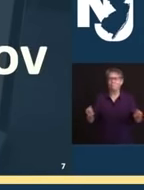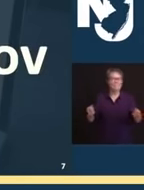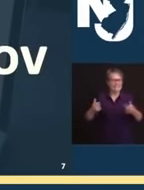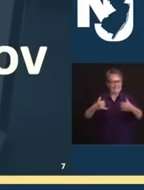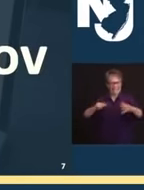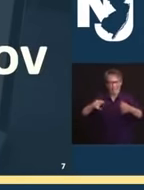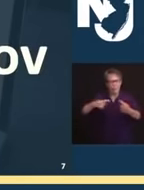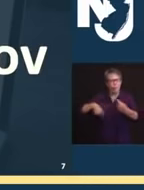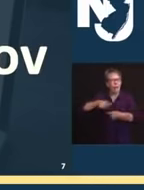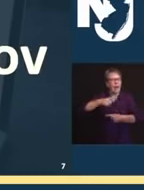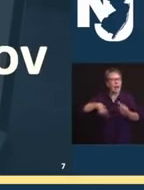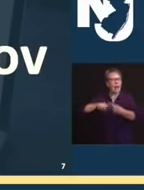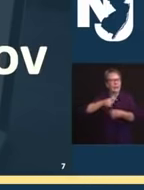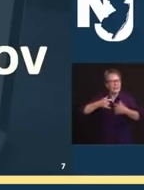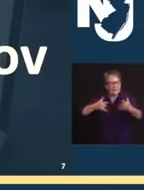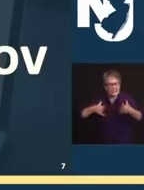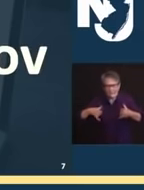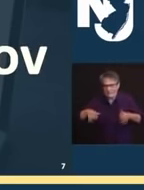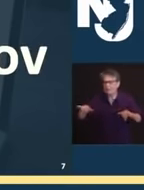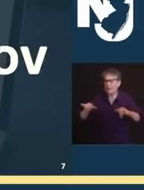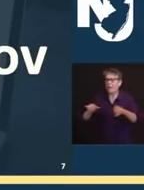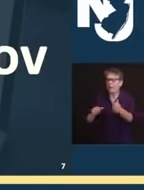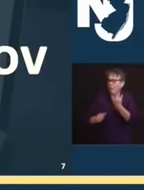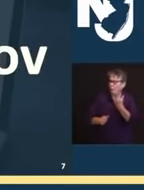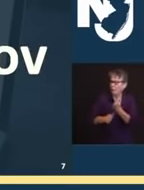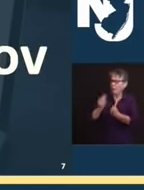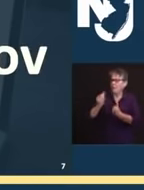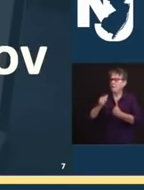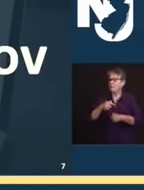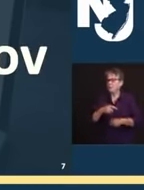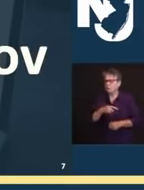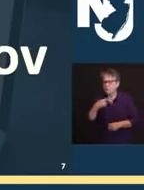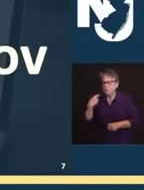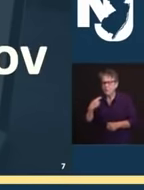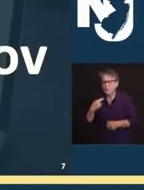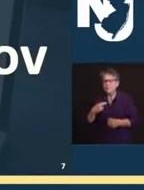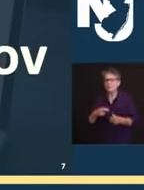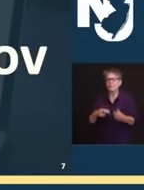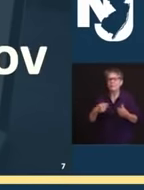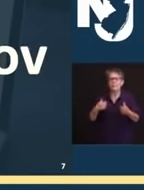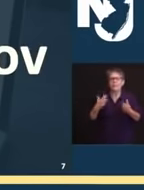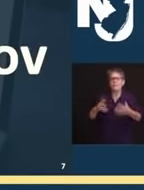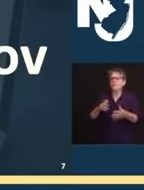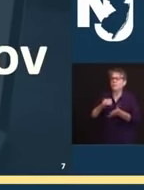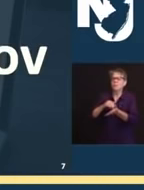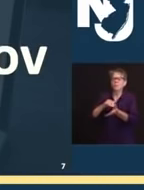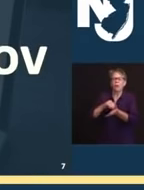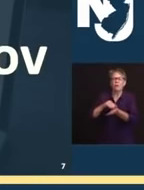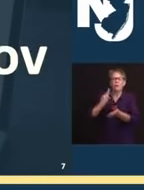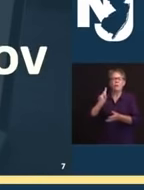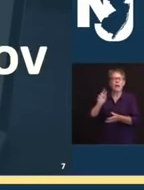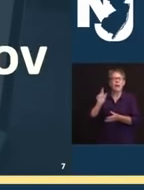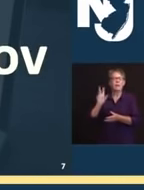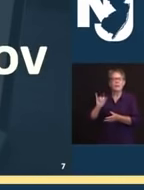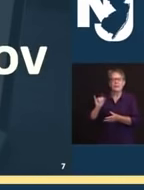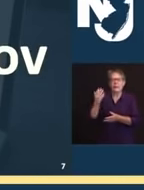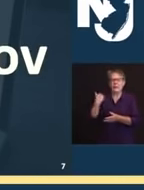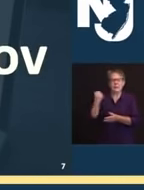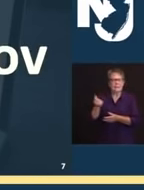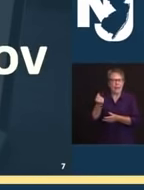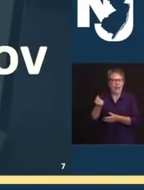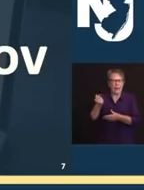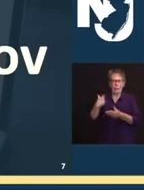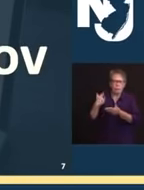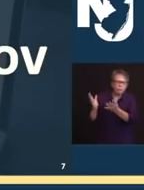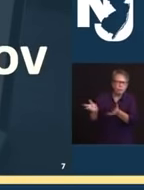the opportunity to speak with Dr. Tony Fauci on Saturday. The good news is, and he previewed the